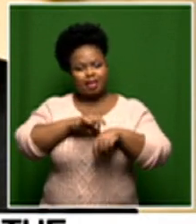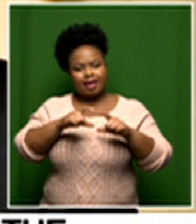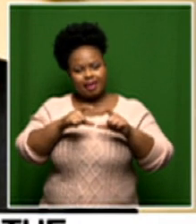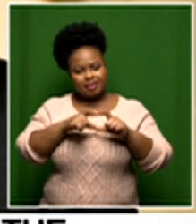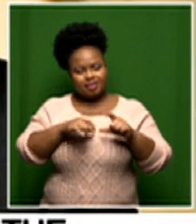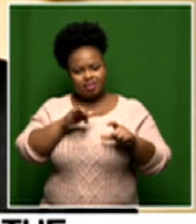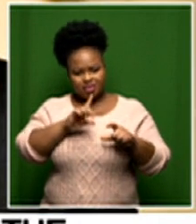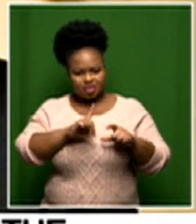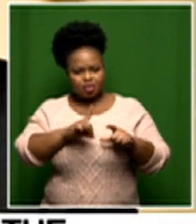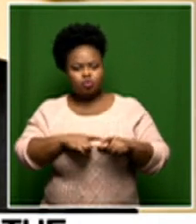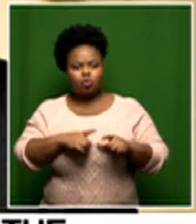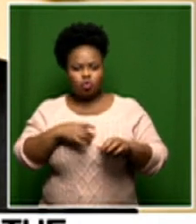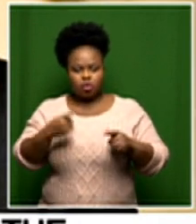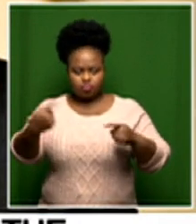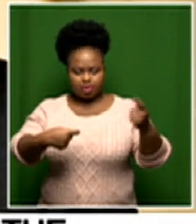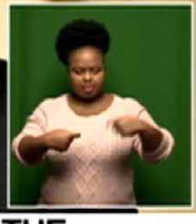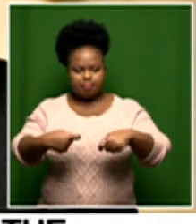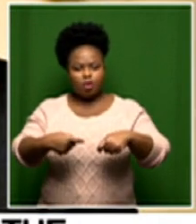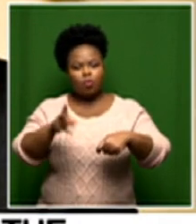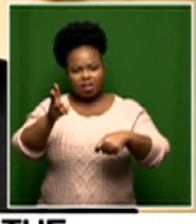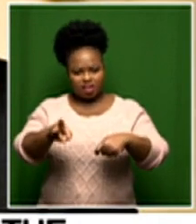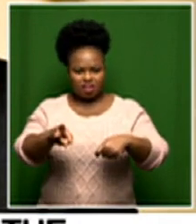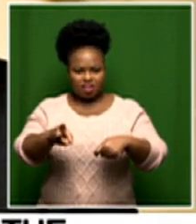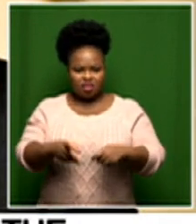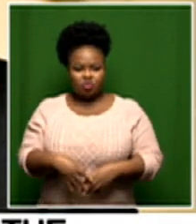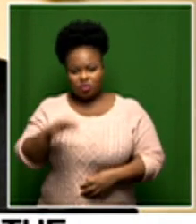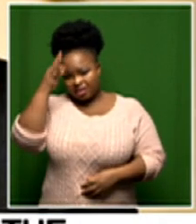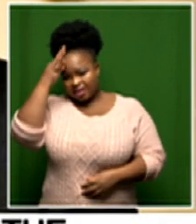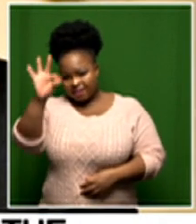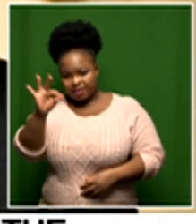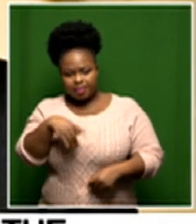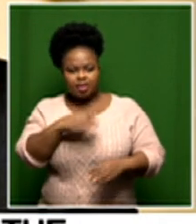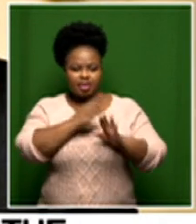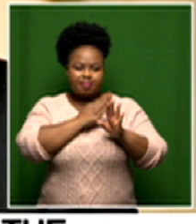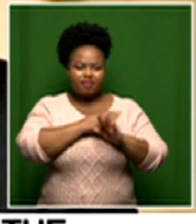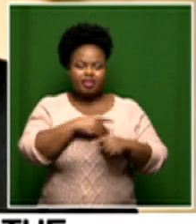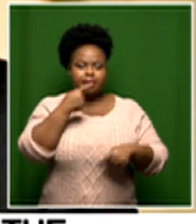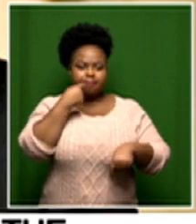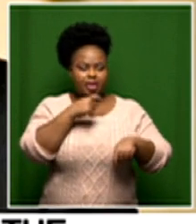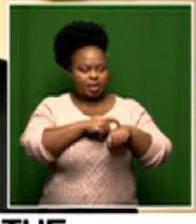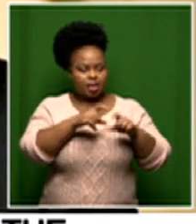their contributions, and so they'll put up the contributions for the